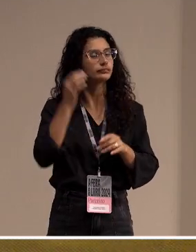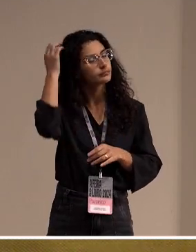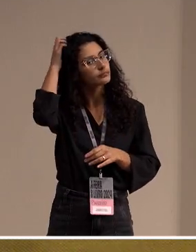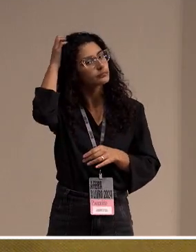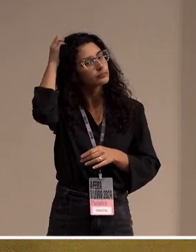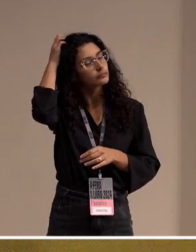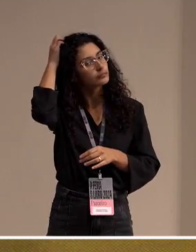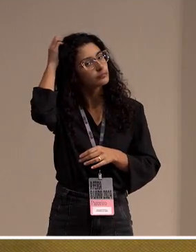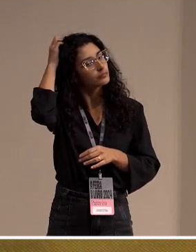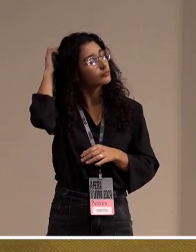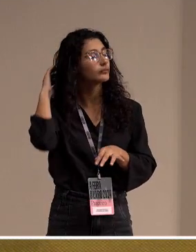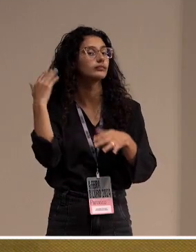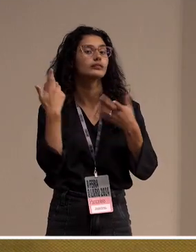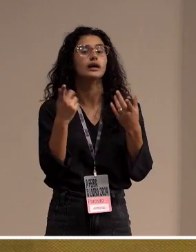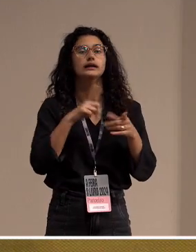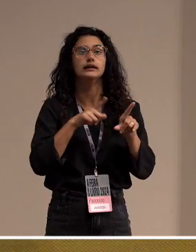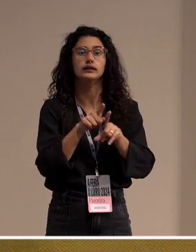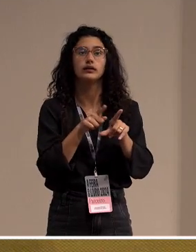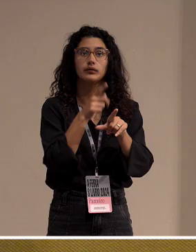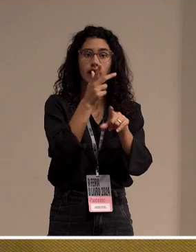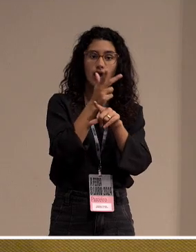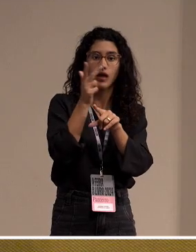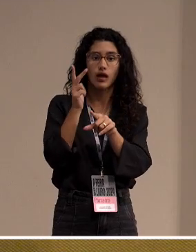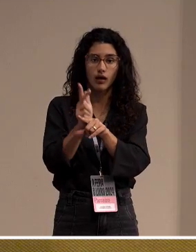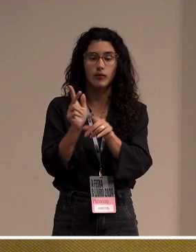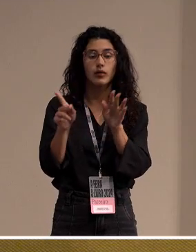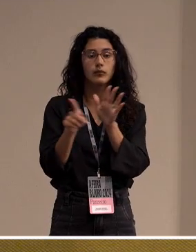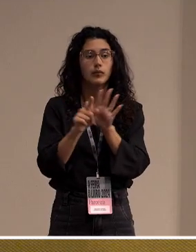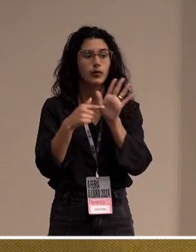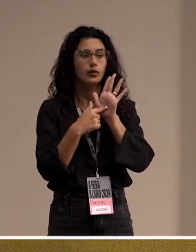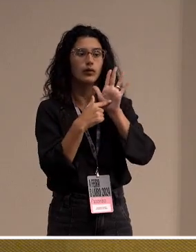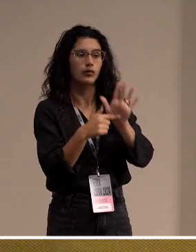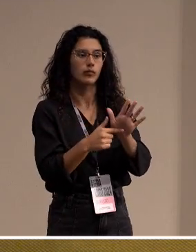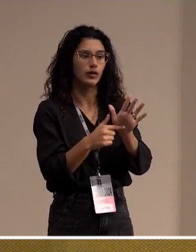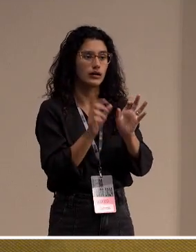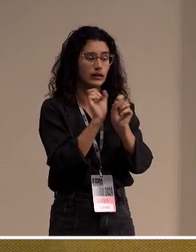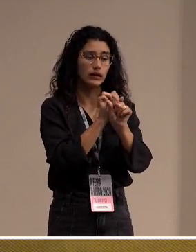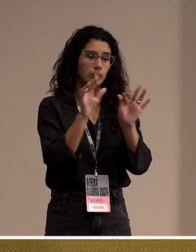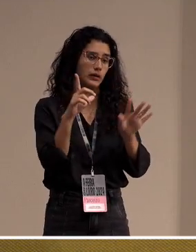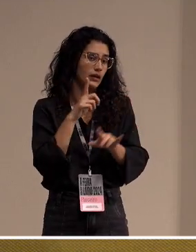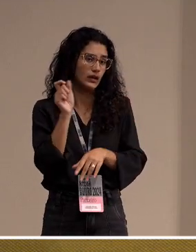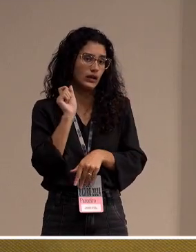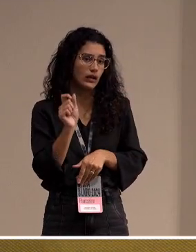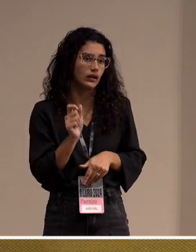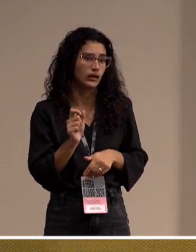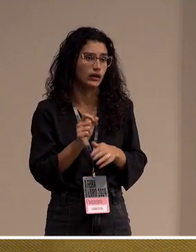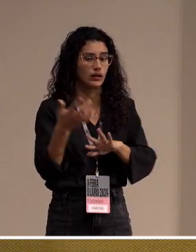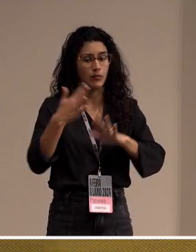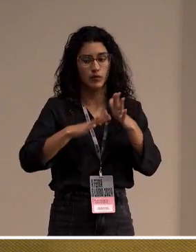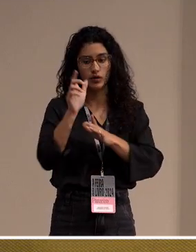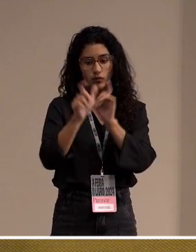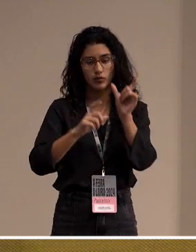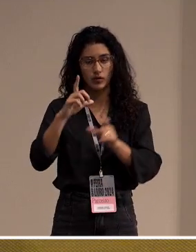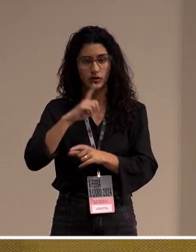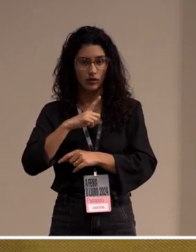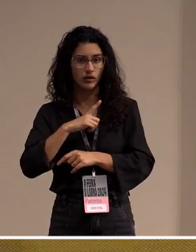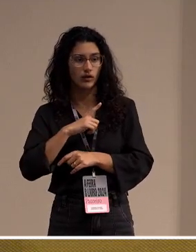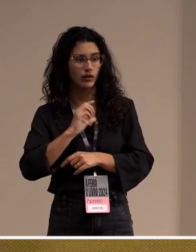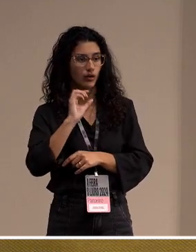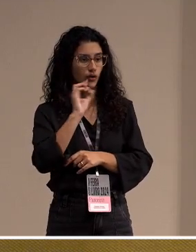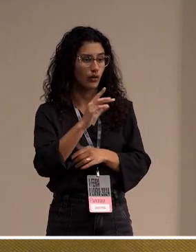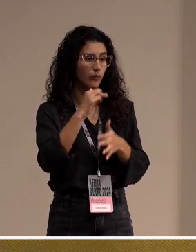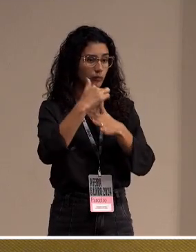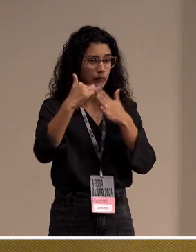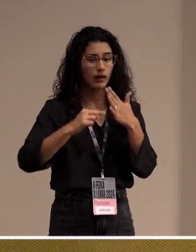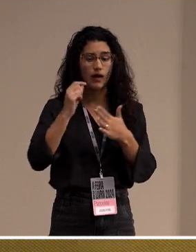Video surveillance makes it clear that in the overwhelming majority of such instances, the police narrative is a